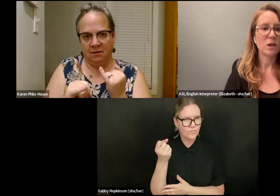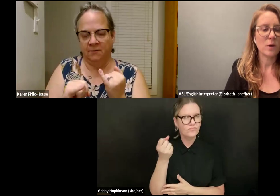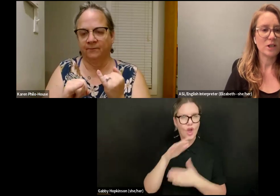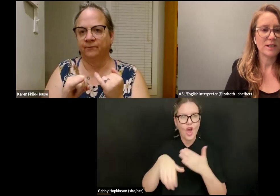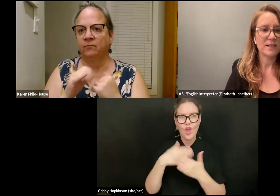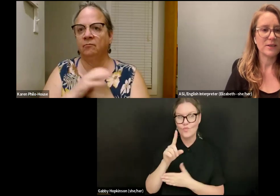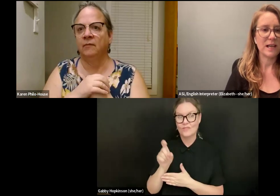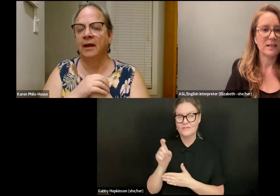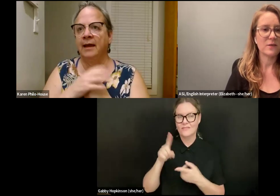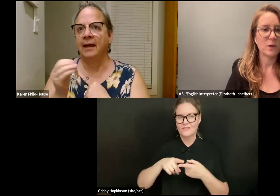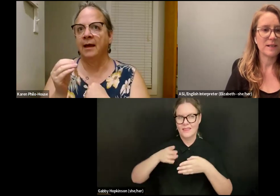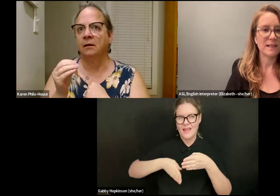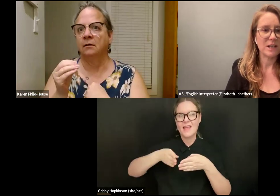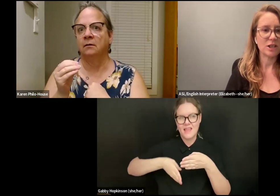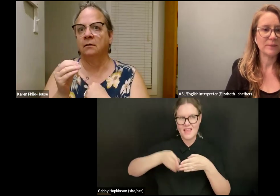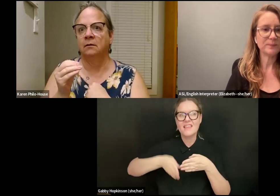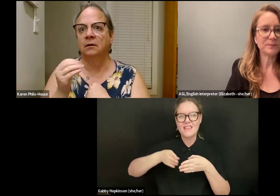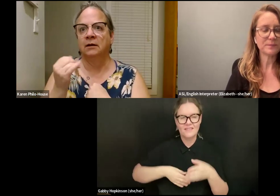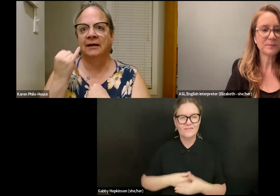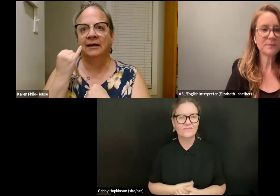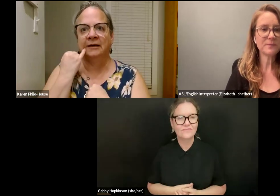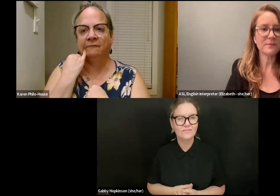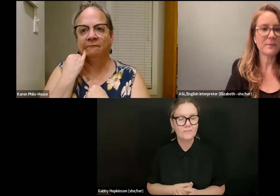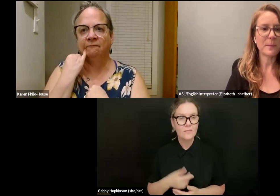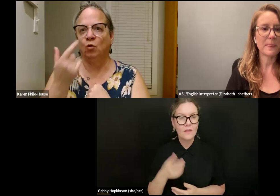ask that we hold all questions until the end of the presentation.